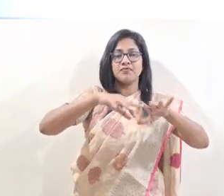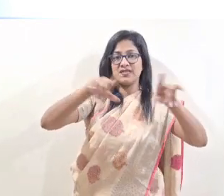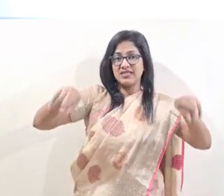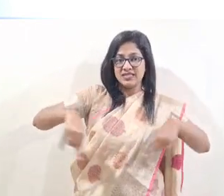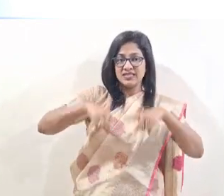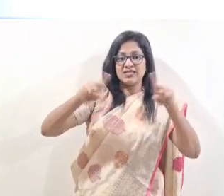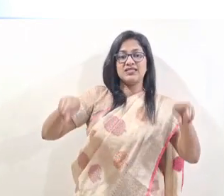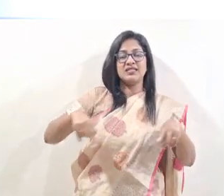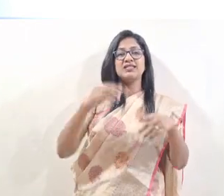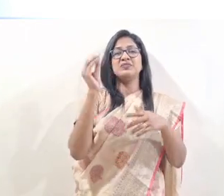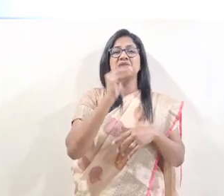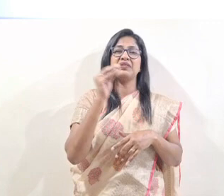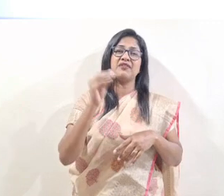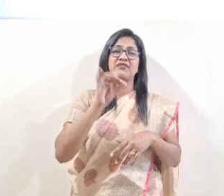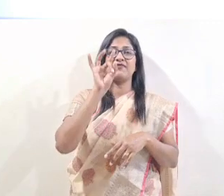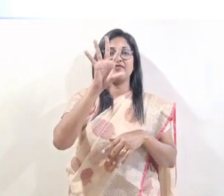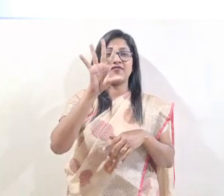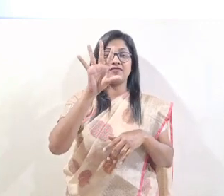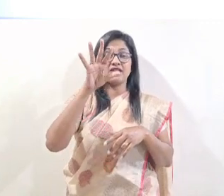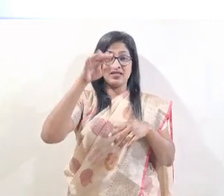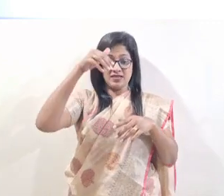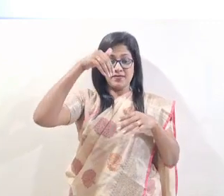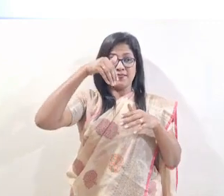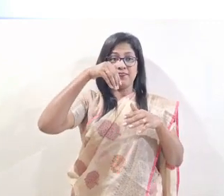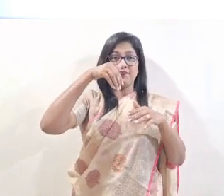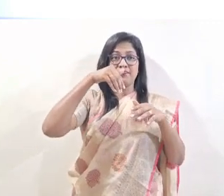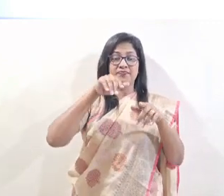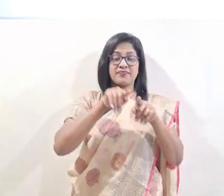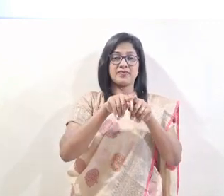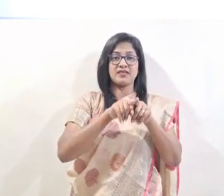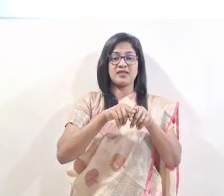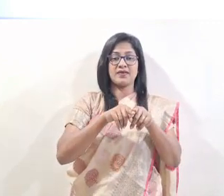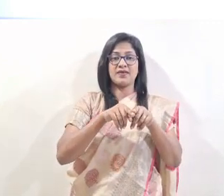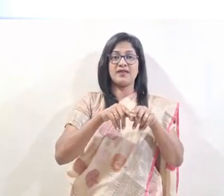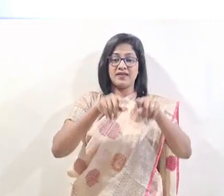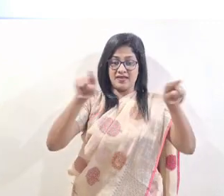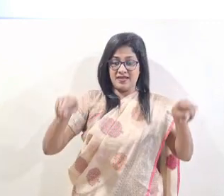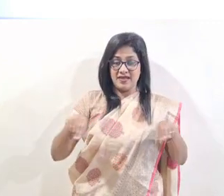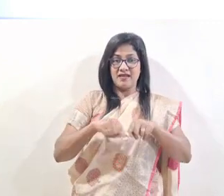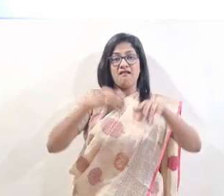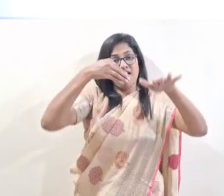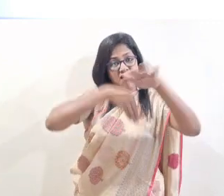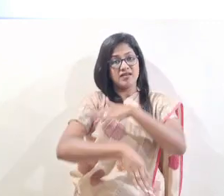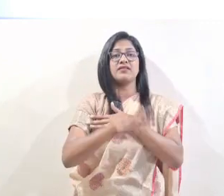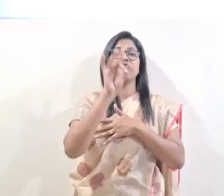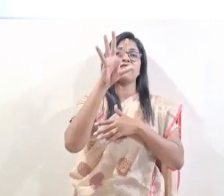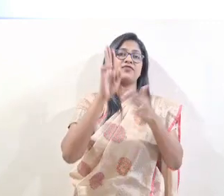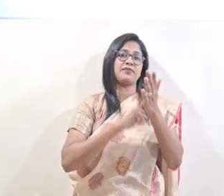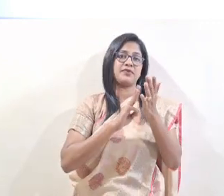about roughly 15 meters below the bed of it.